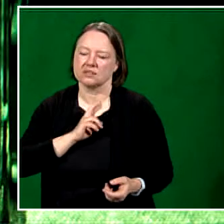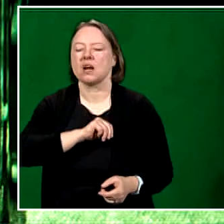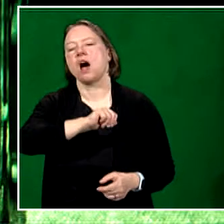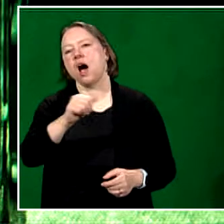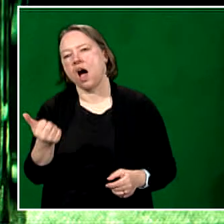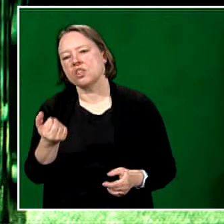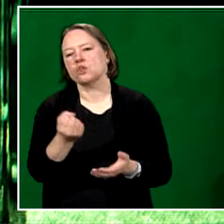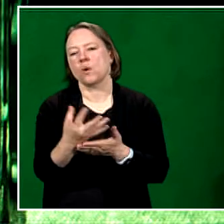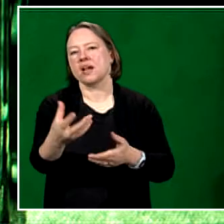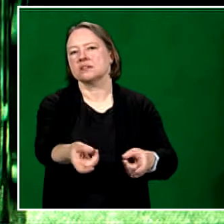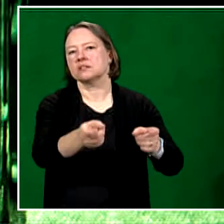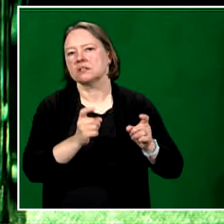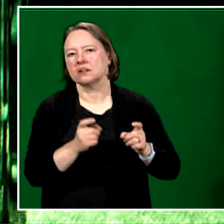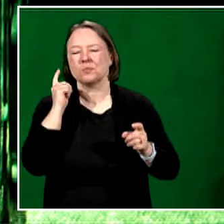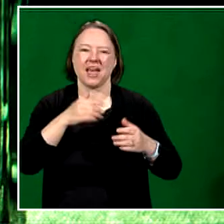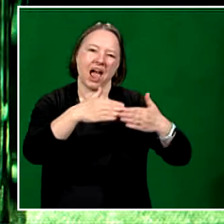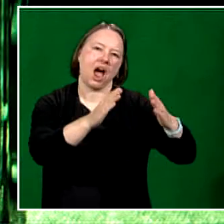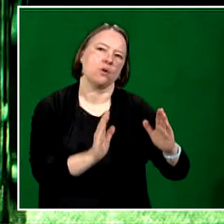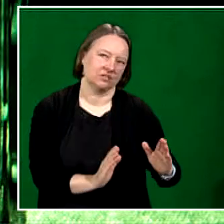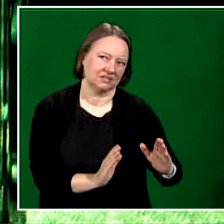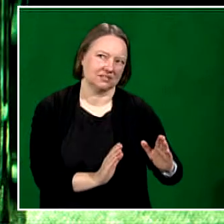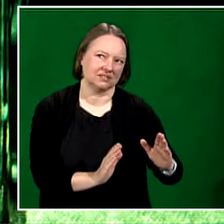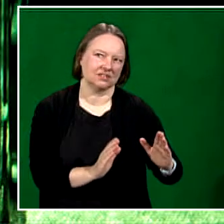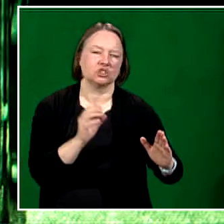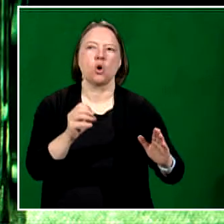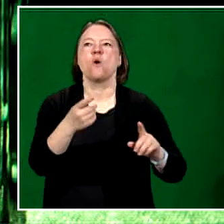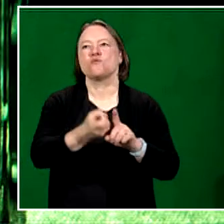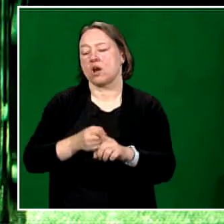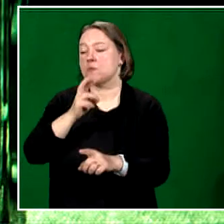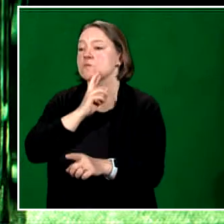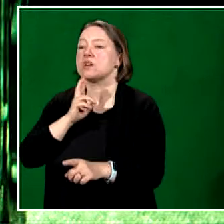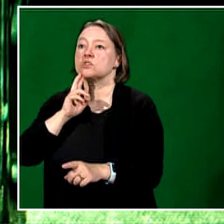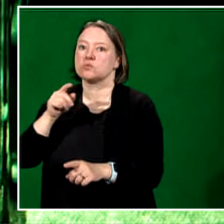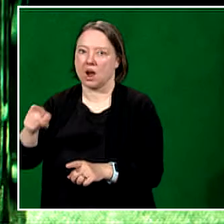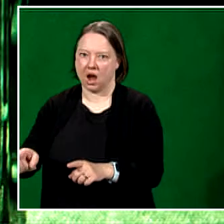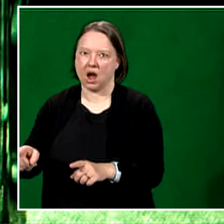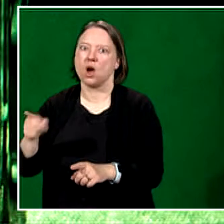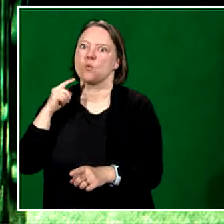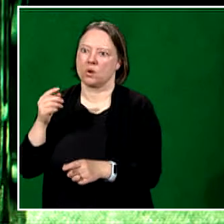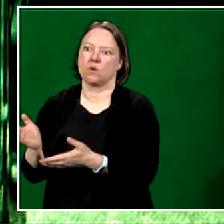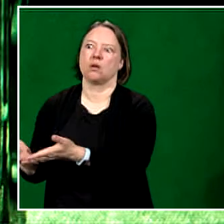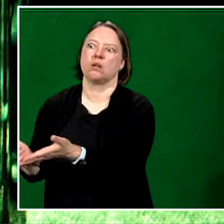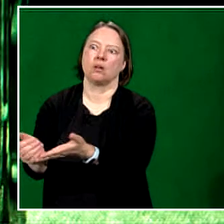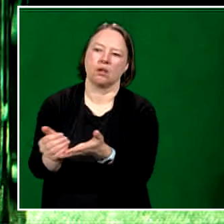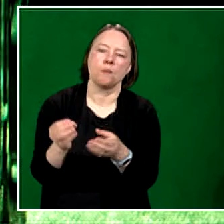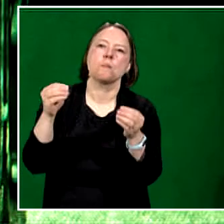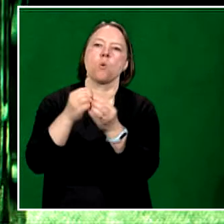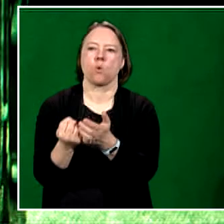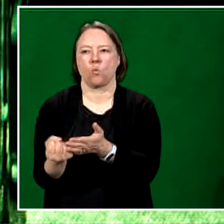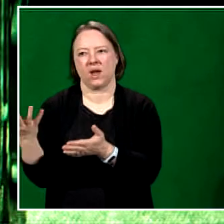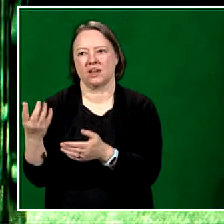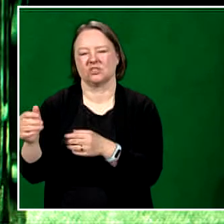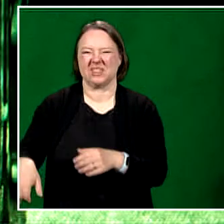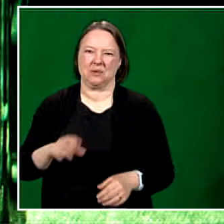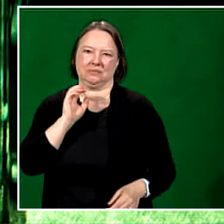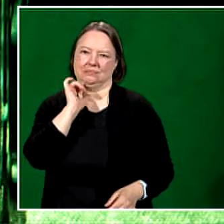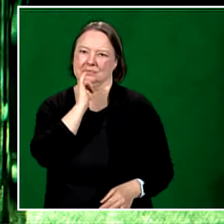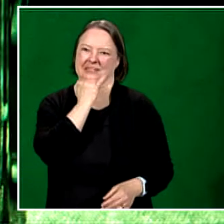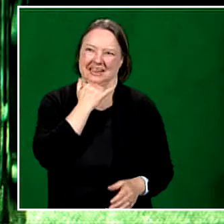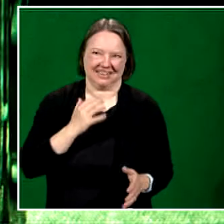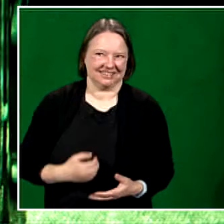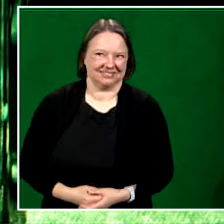be just households. So from restaurants, we'll be able to accumulate more waste. So it was a mistake. It was just a